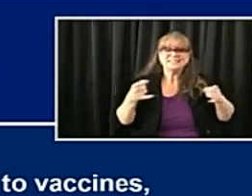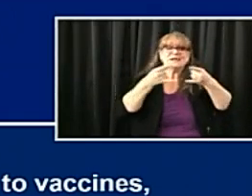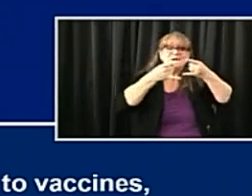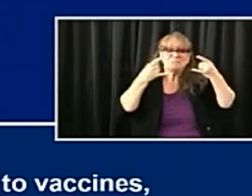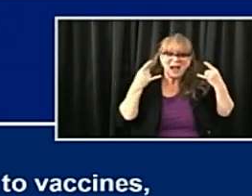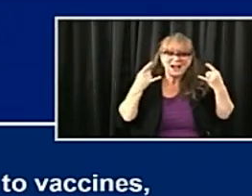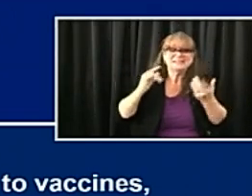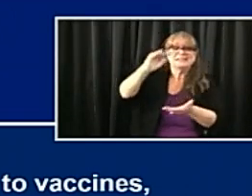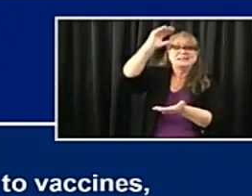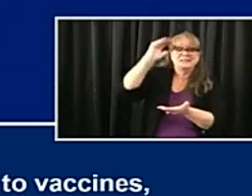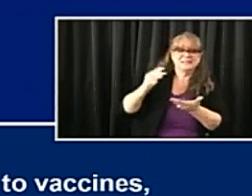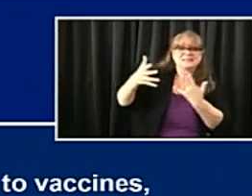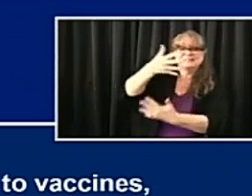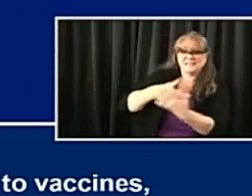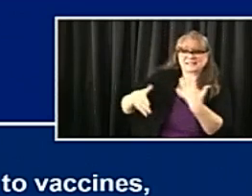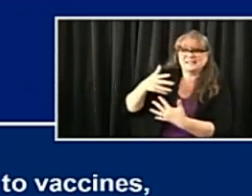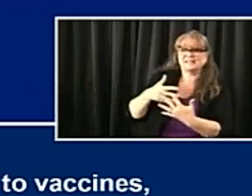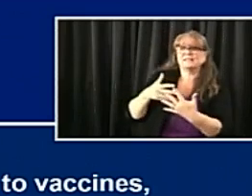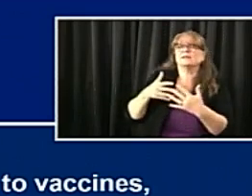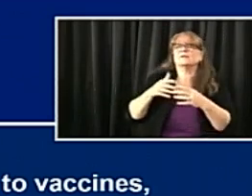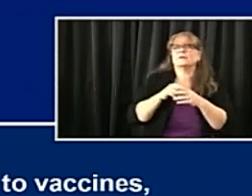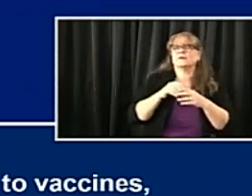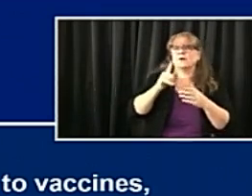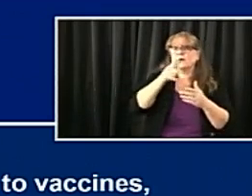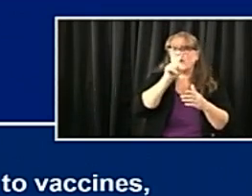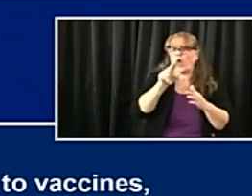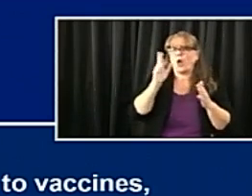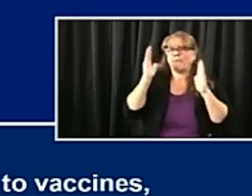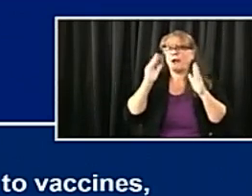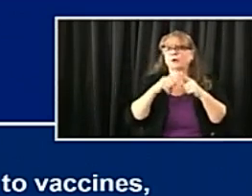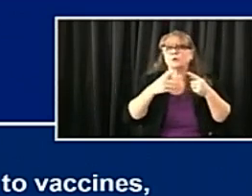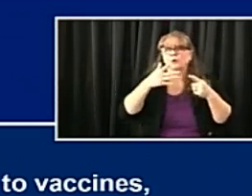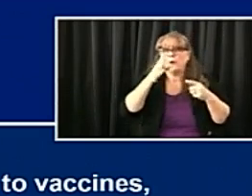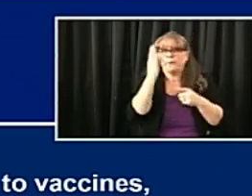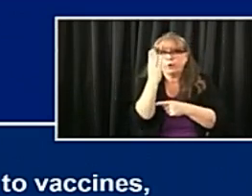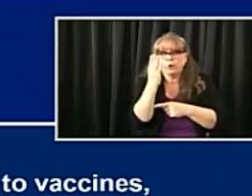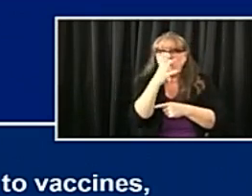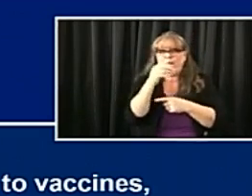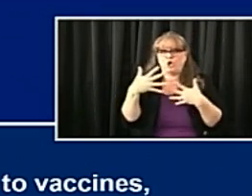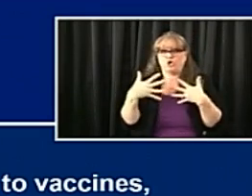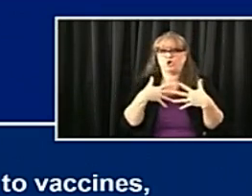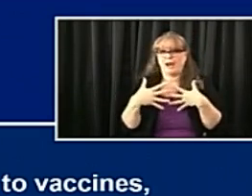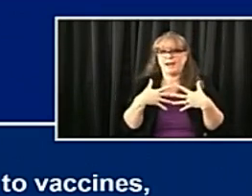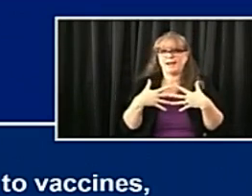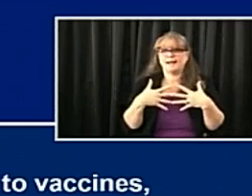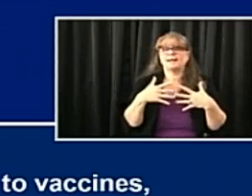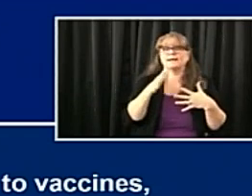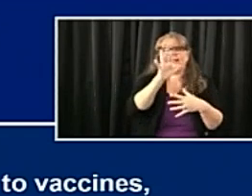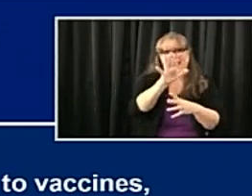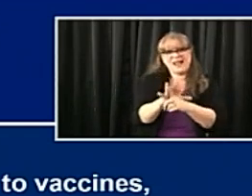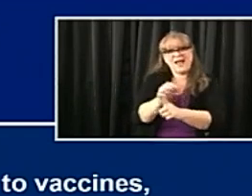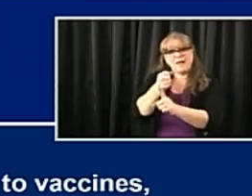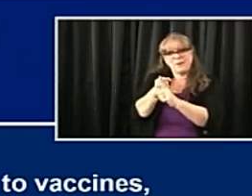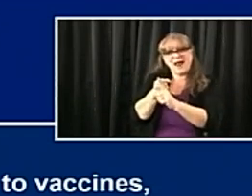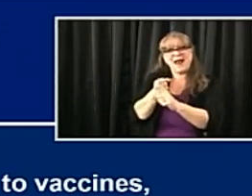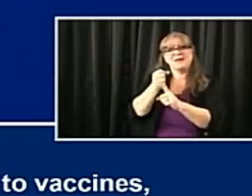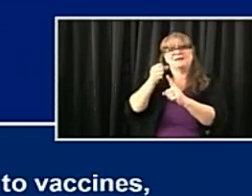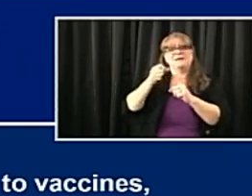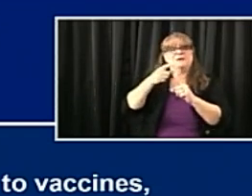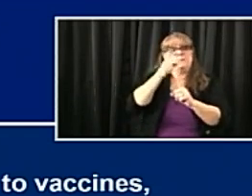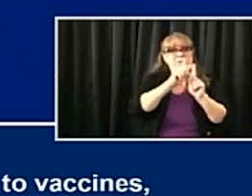the blue bars and the gray bars, is the overall impact of vaccine in saving lives here in the state. And so you can see clearly